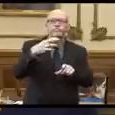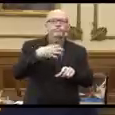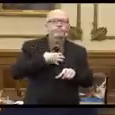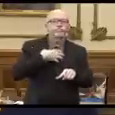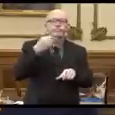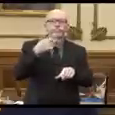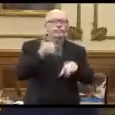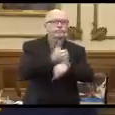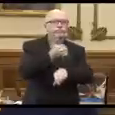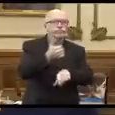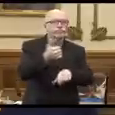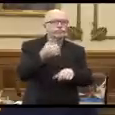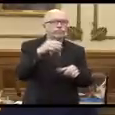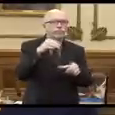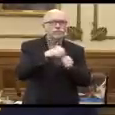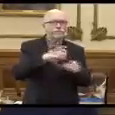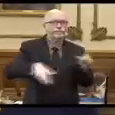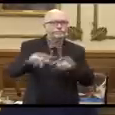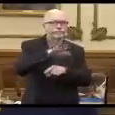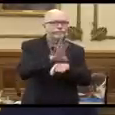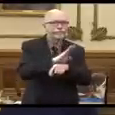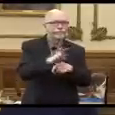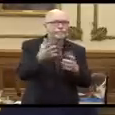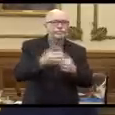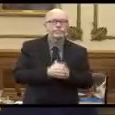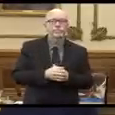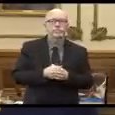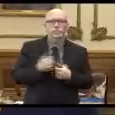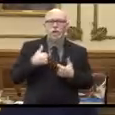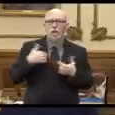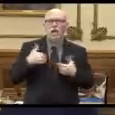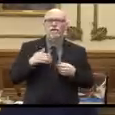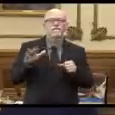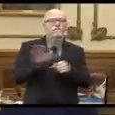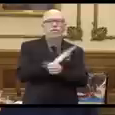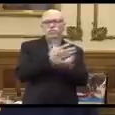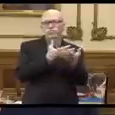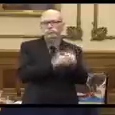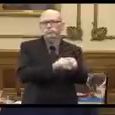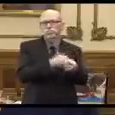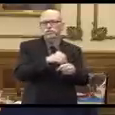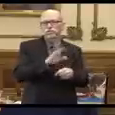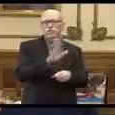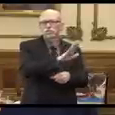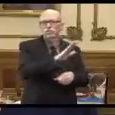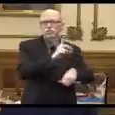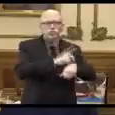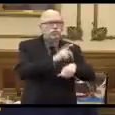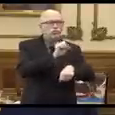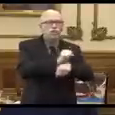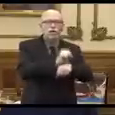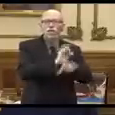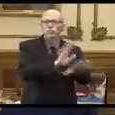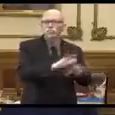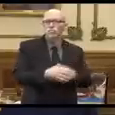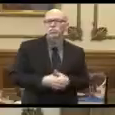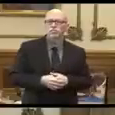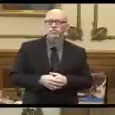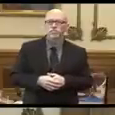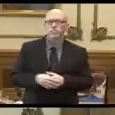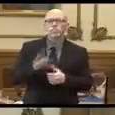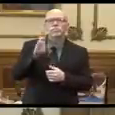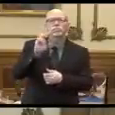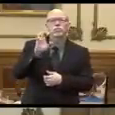that comes their way. I have full faith in their duty and their job that they're doing.